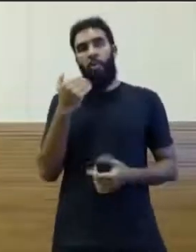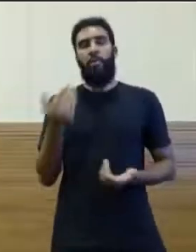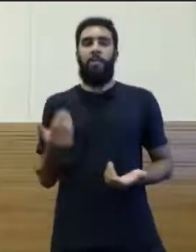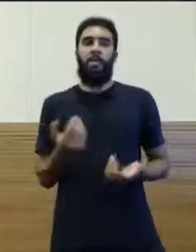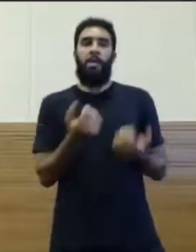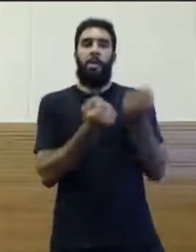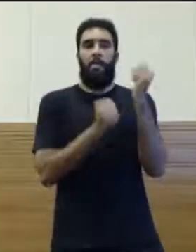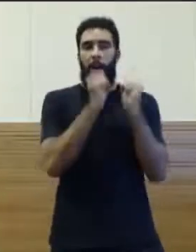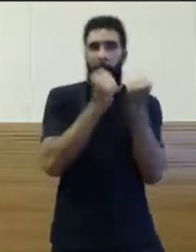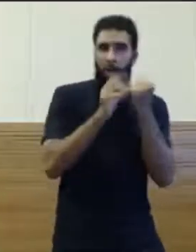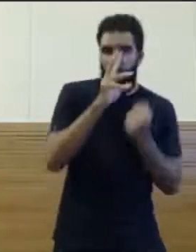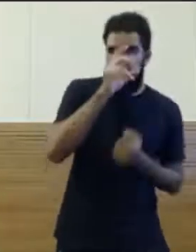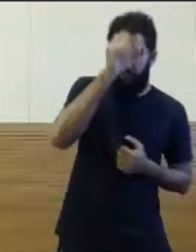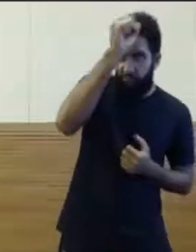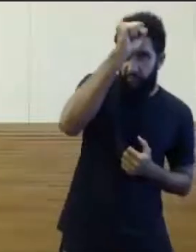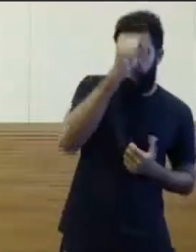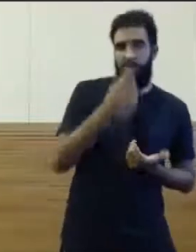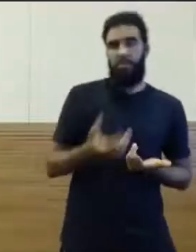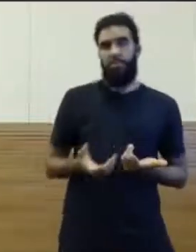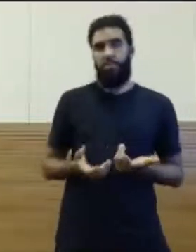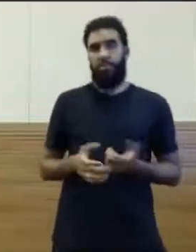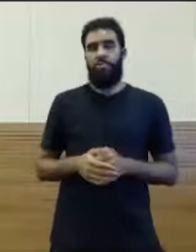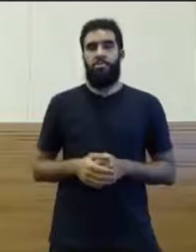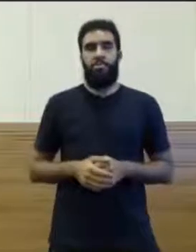would be ultra-processed